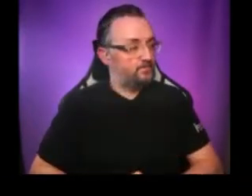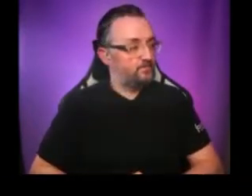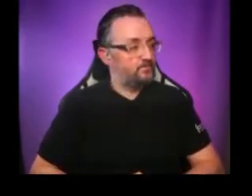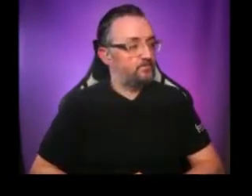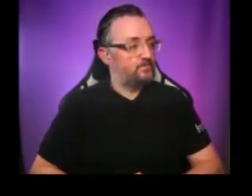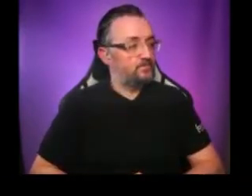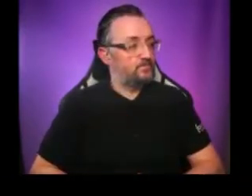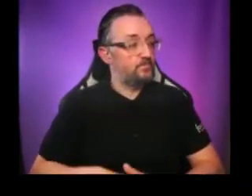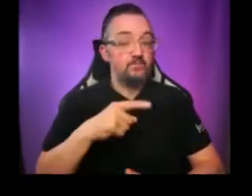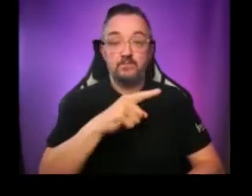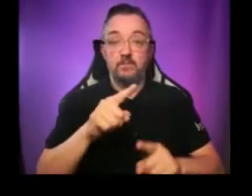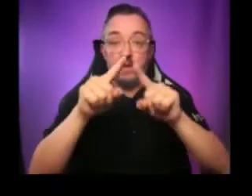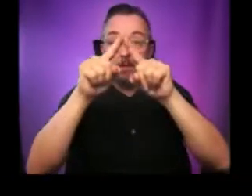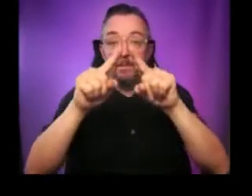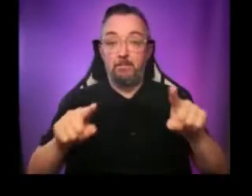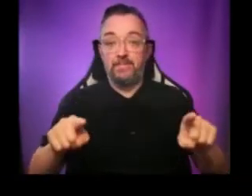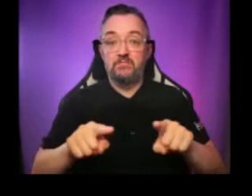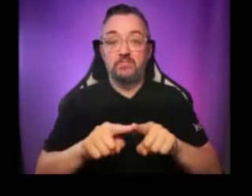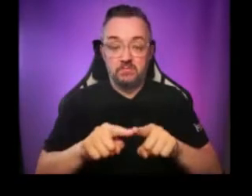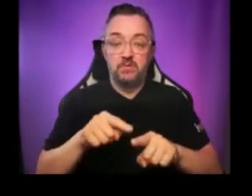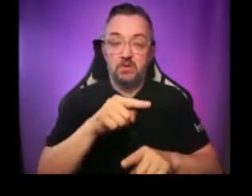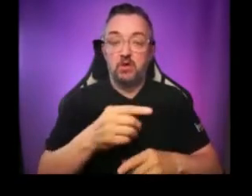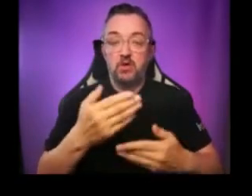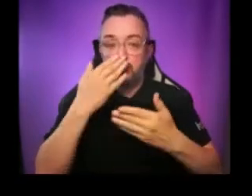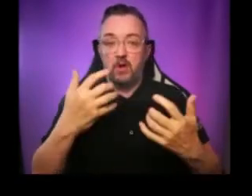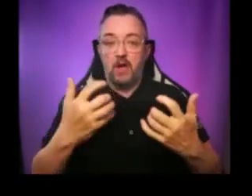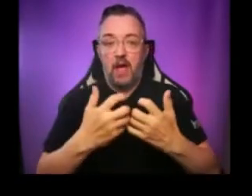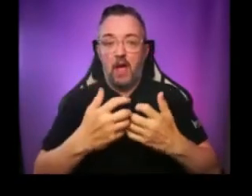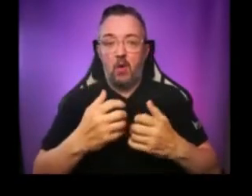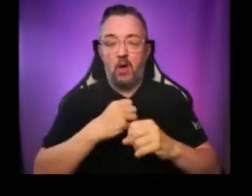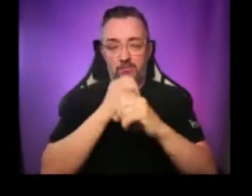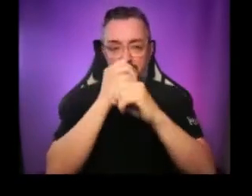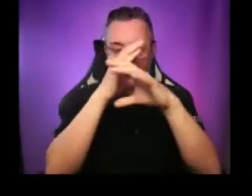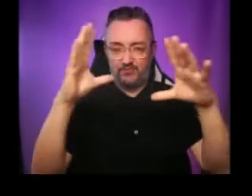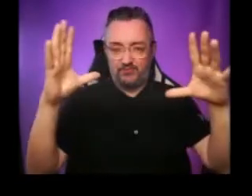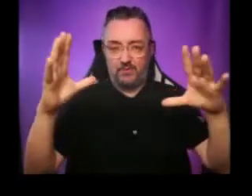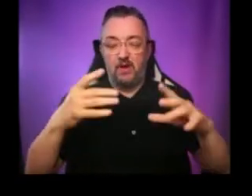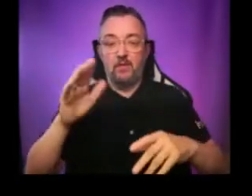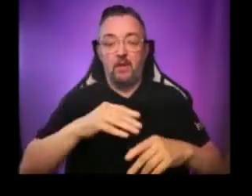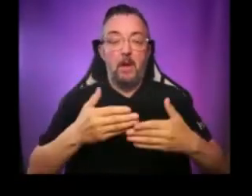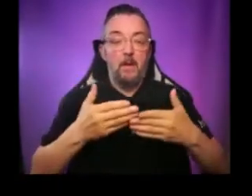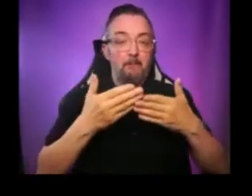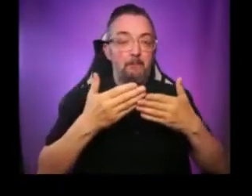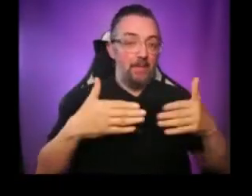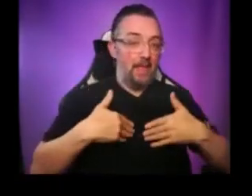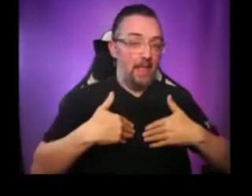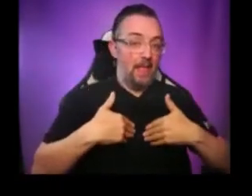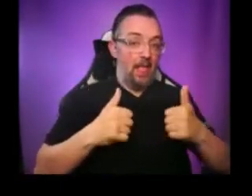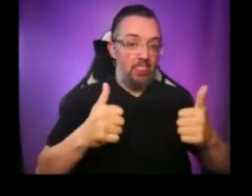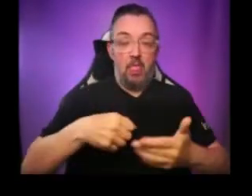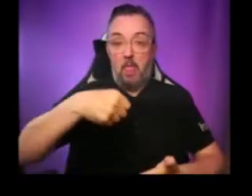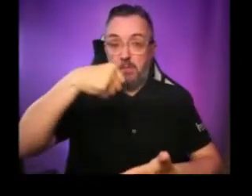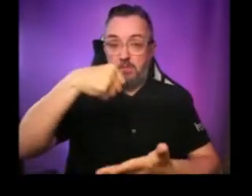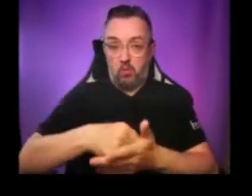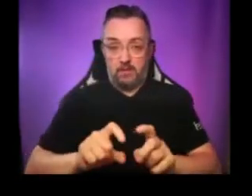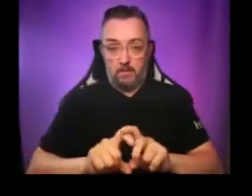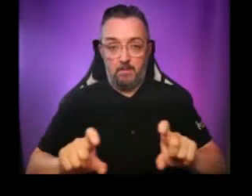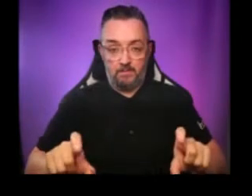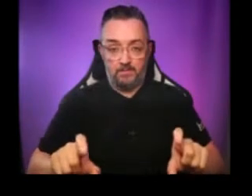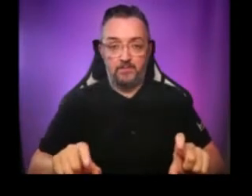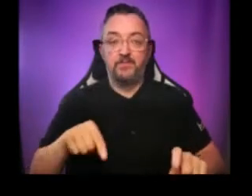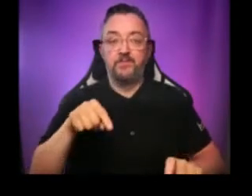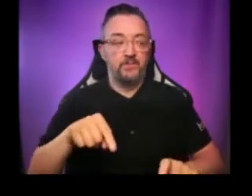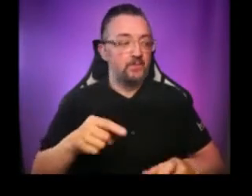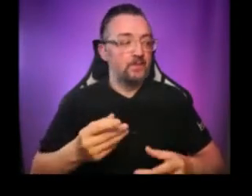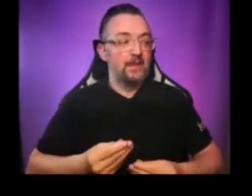This pyramid explains how these services fit with our broad vision that runs from public health programmes, which you'll see at the bottom of the slide, which are offered